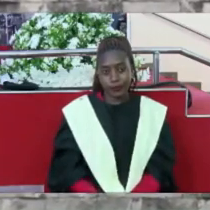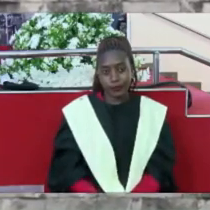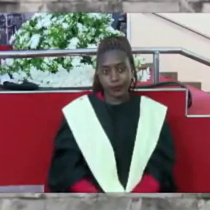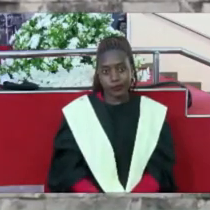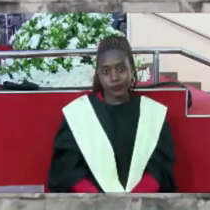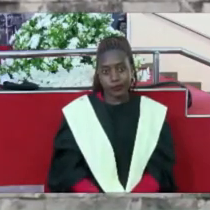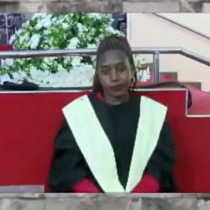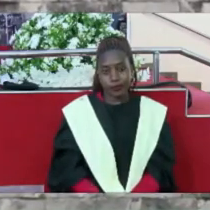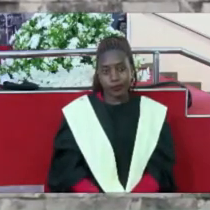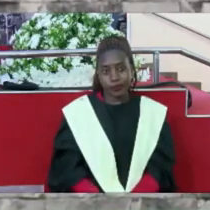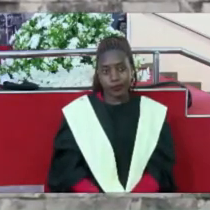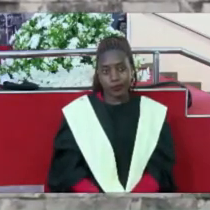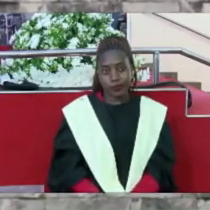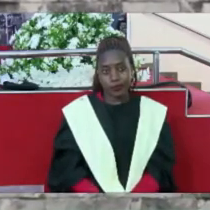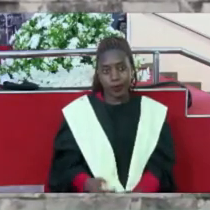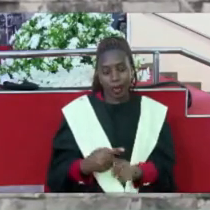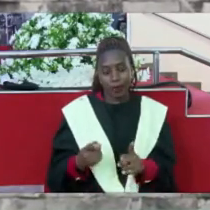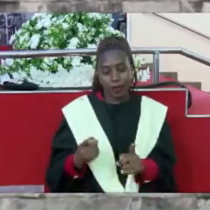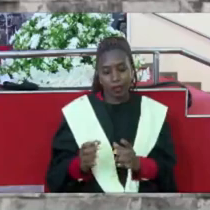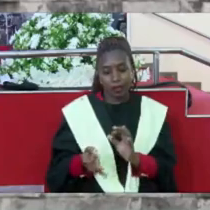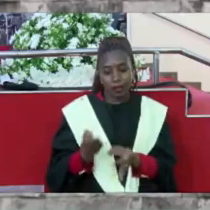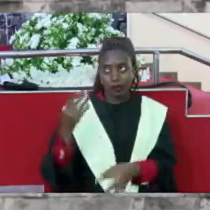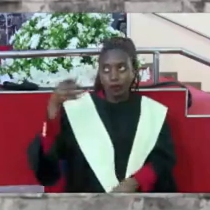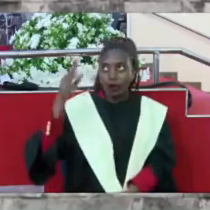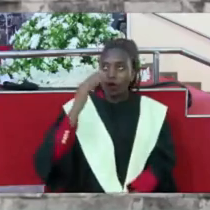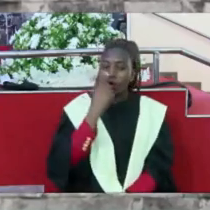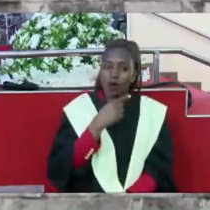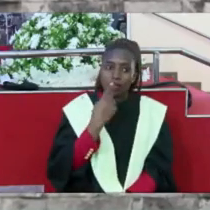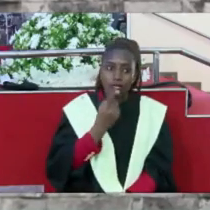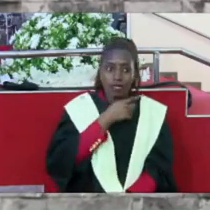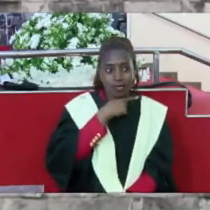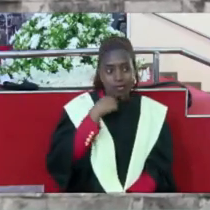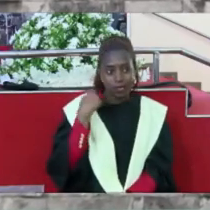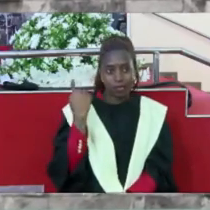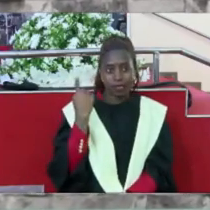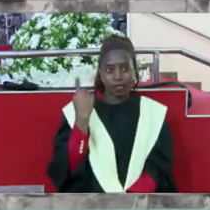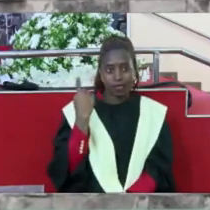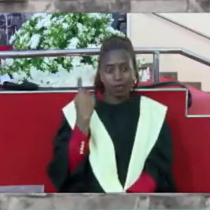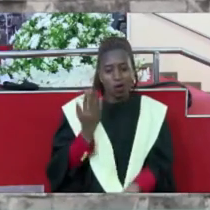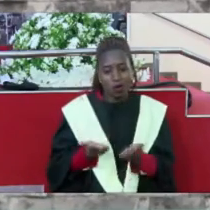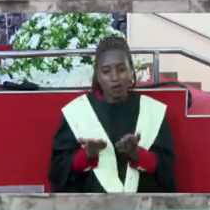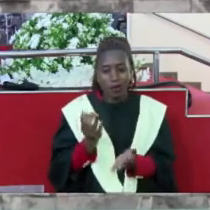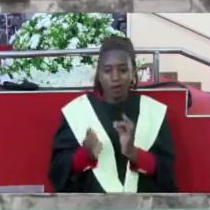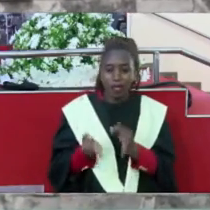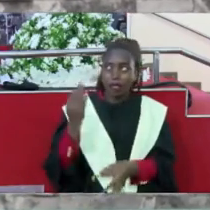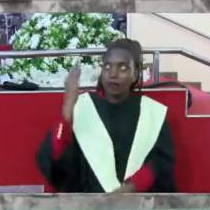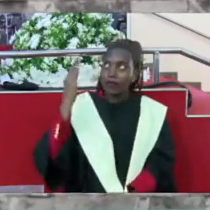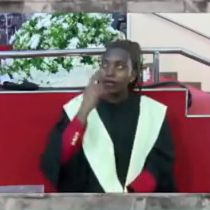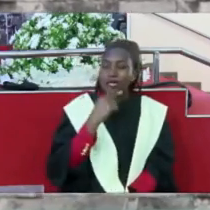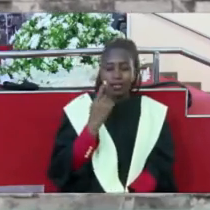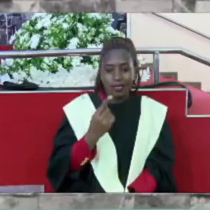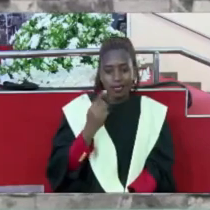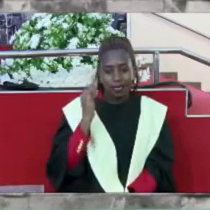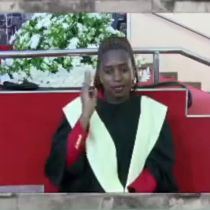But if God says, kill it. Or if it says, it is going to die. Don't